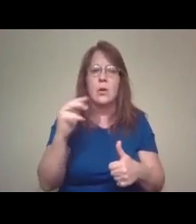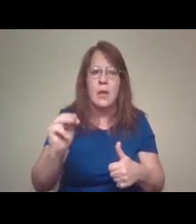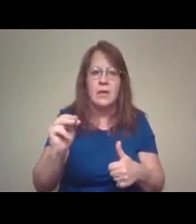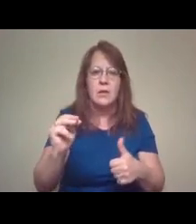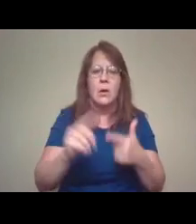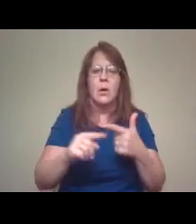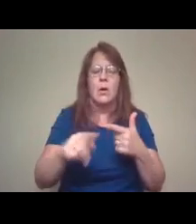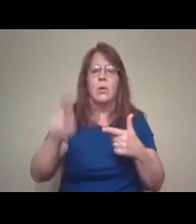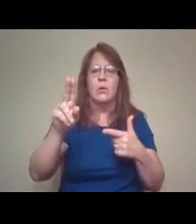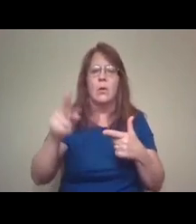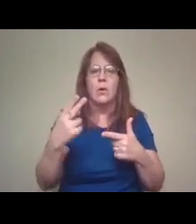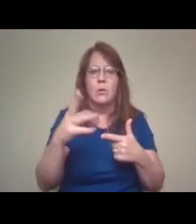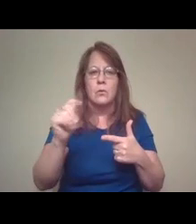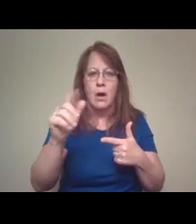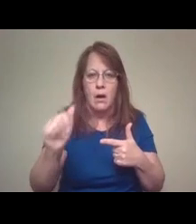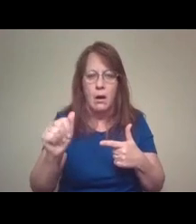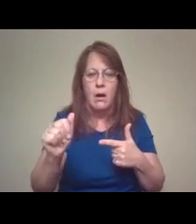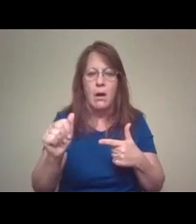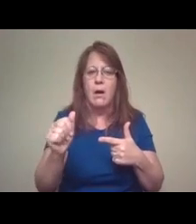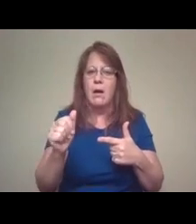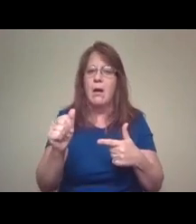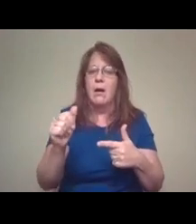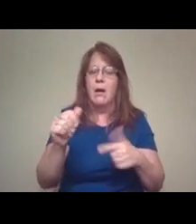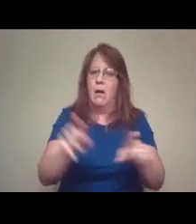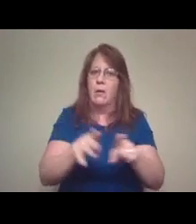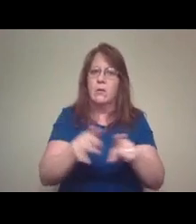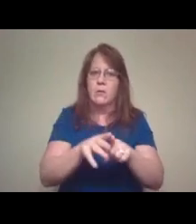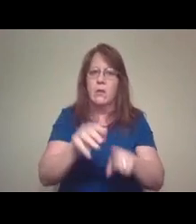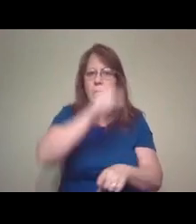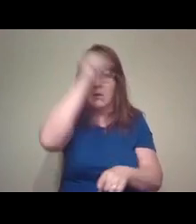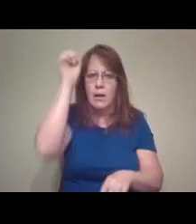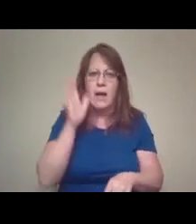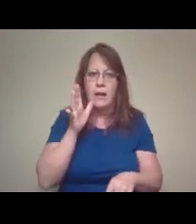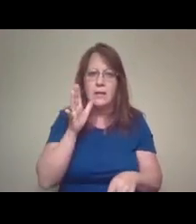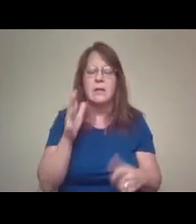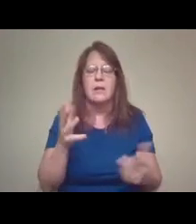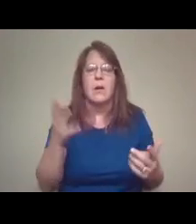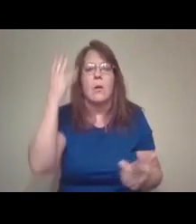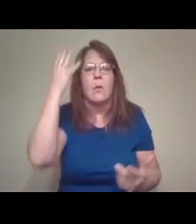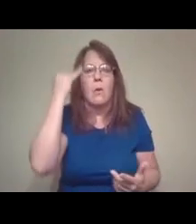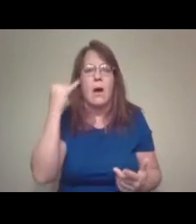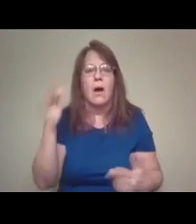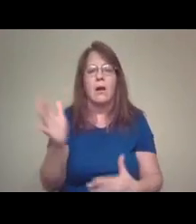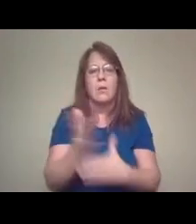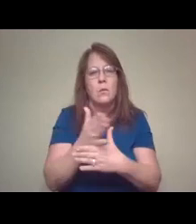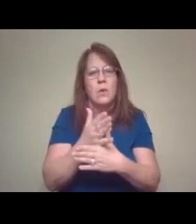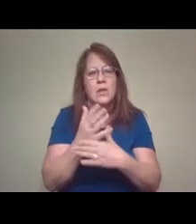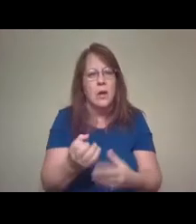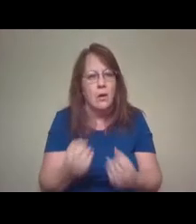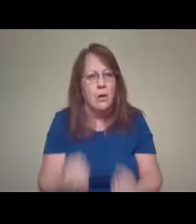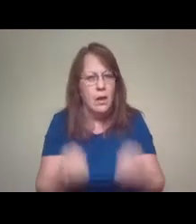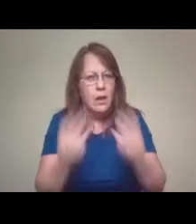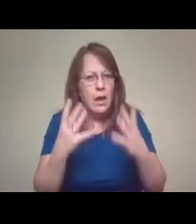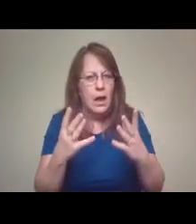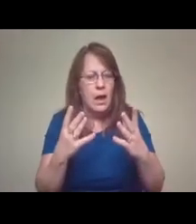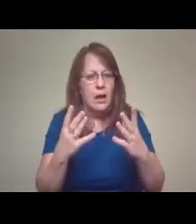to us. Alaska has a similar suicide rate to us too. And that's because we share a lot of circumstances that are